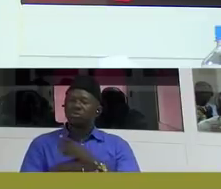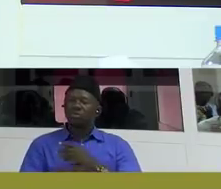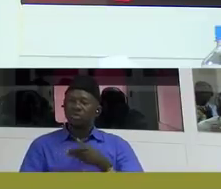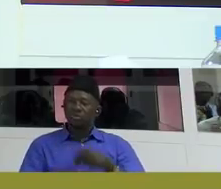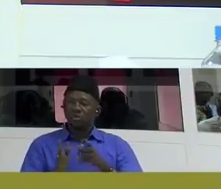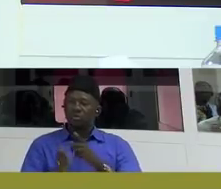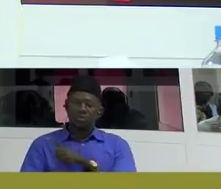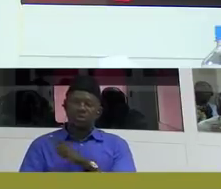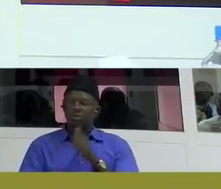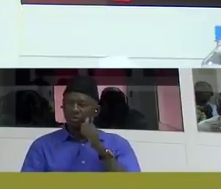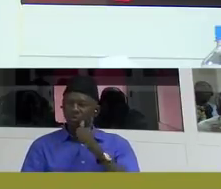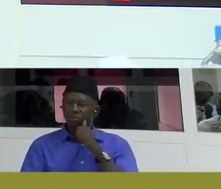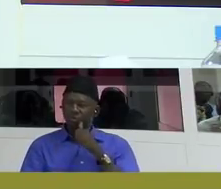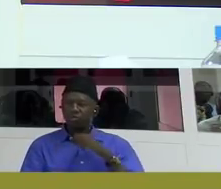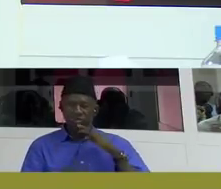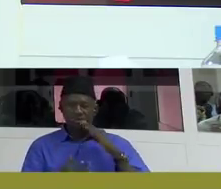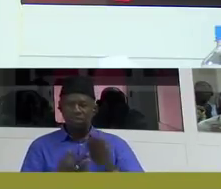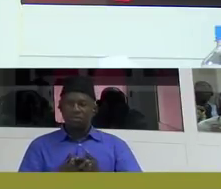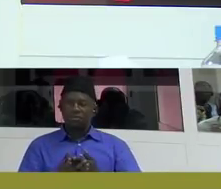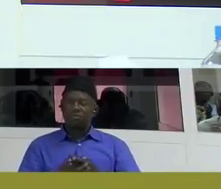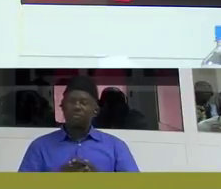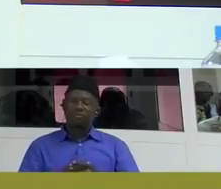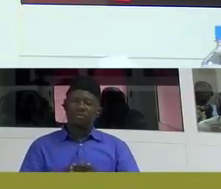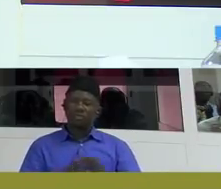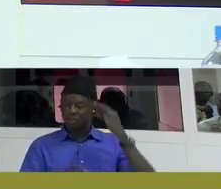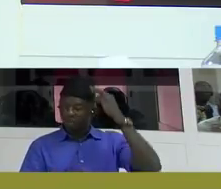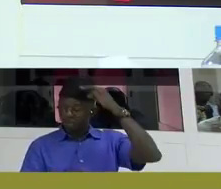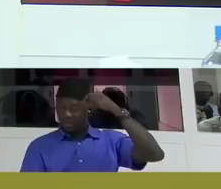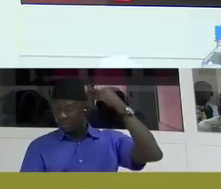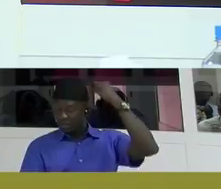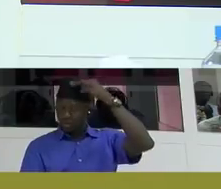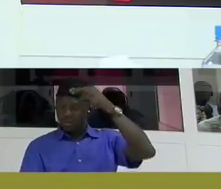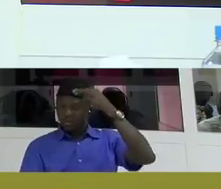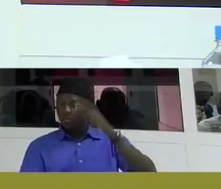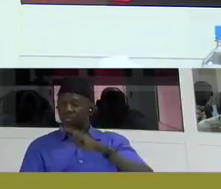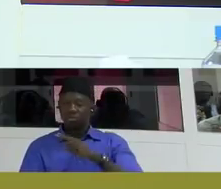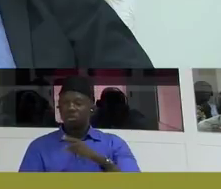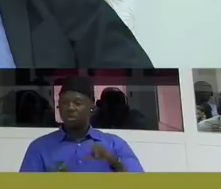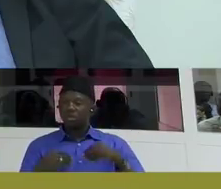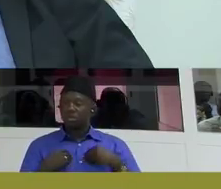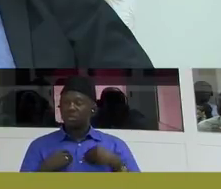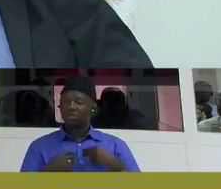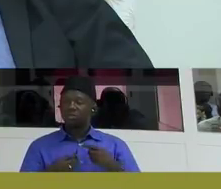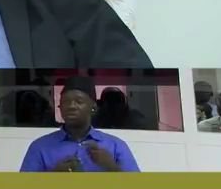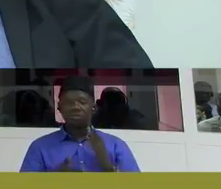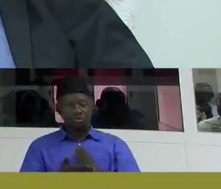doesn't tolerate it, therefore Gambia shouldn't tolerate it. Our eyes are there.